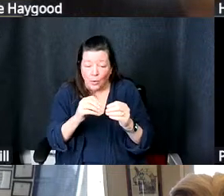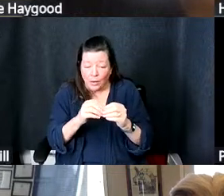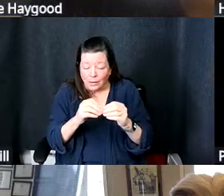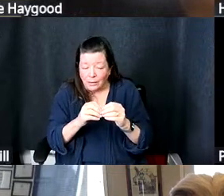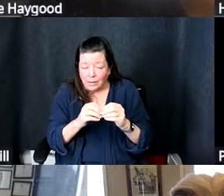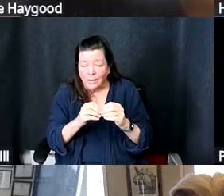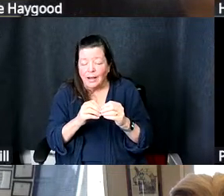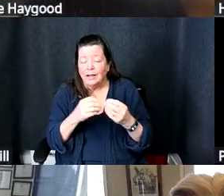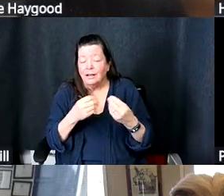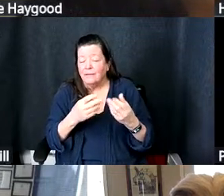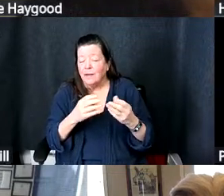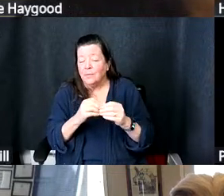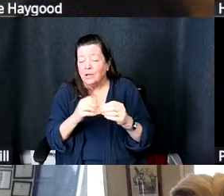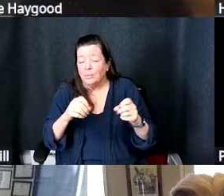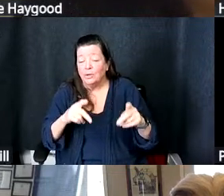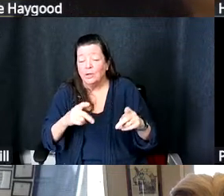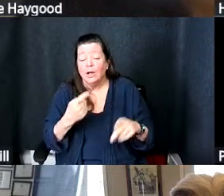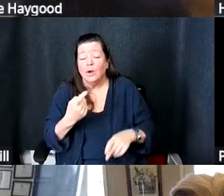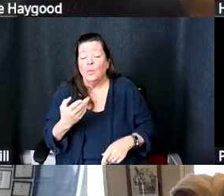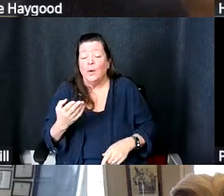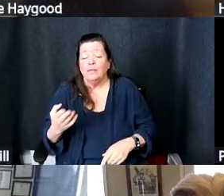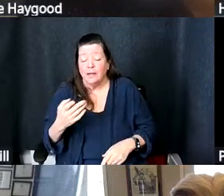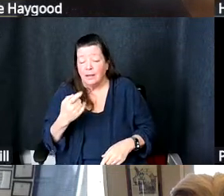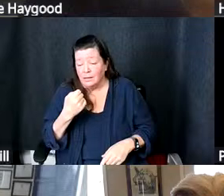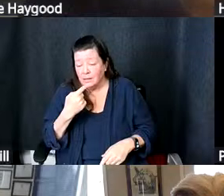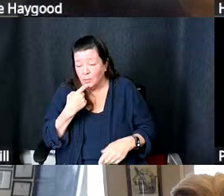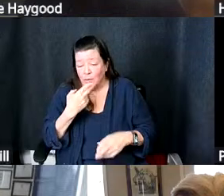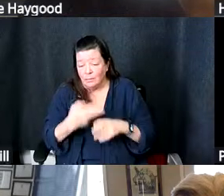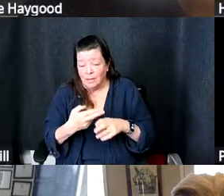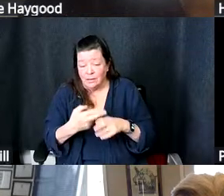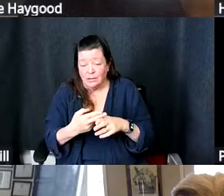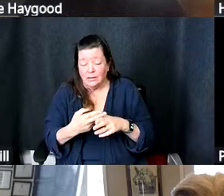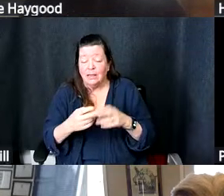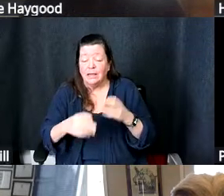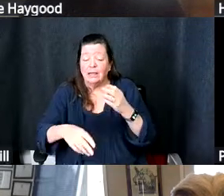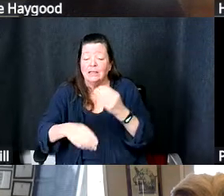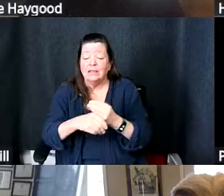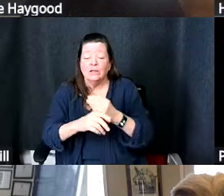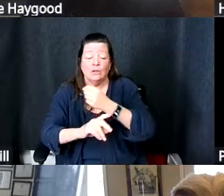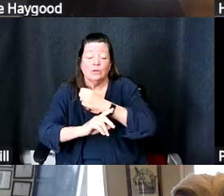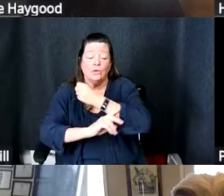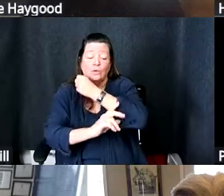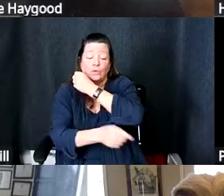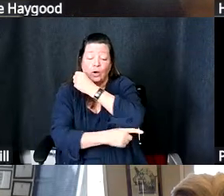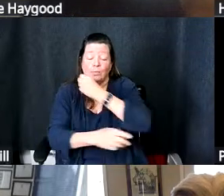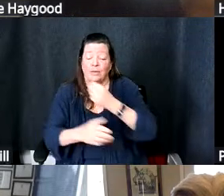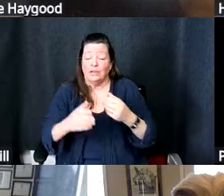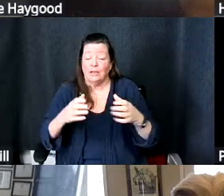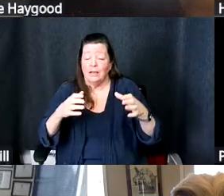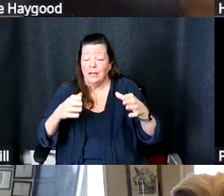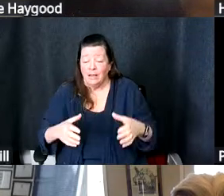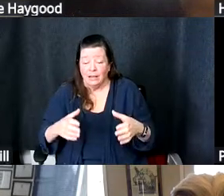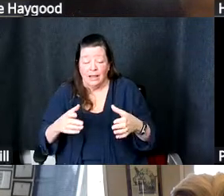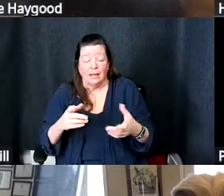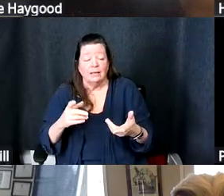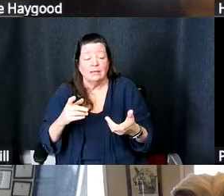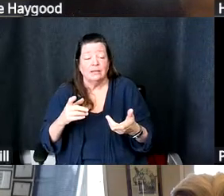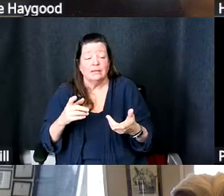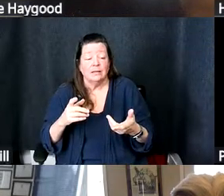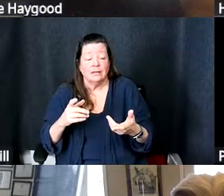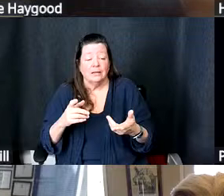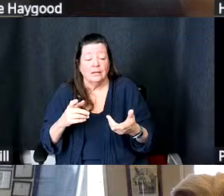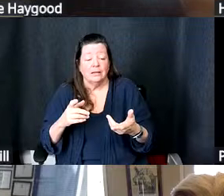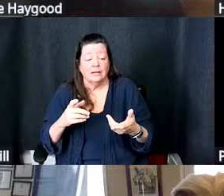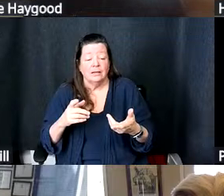opportunities. One thing that I did want to point out was, in addition to garbage cans, I was wondering if we could consider recycling cans